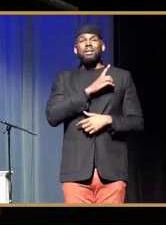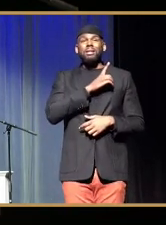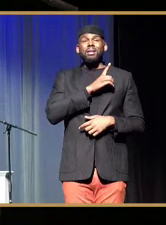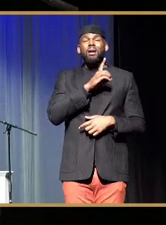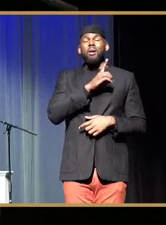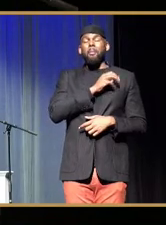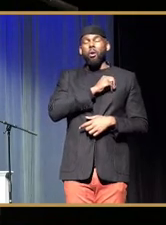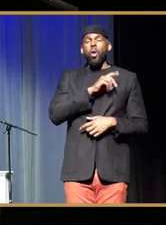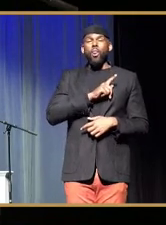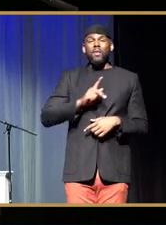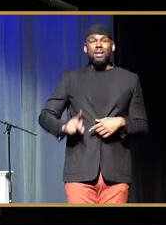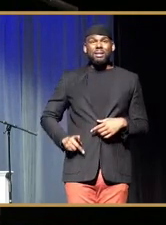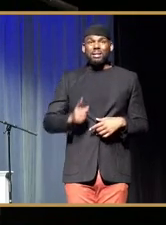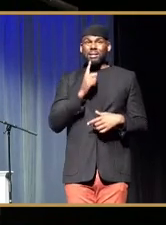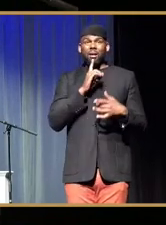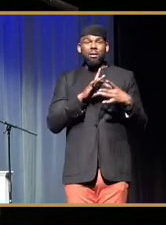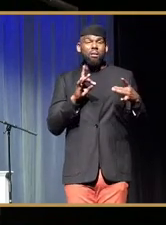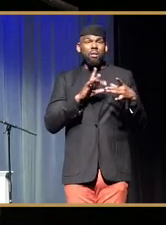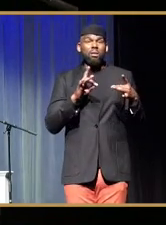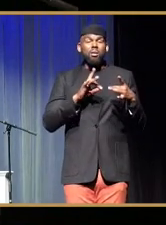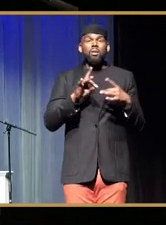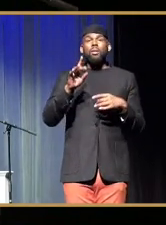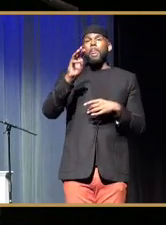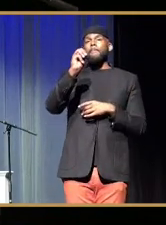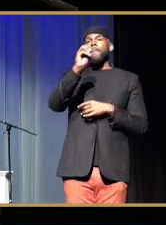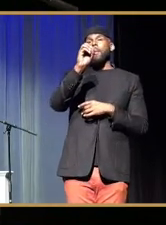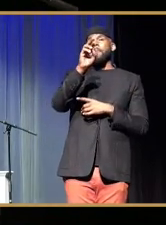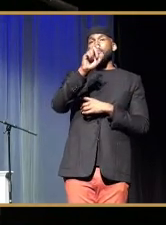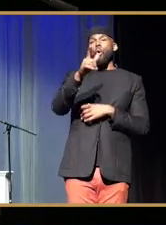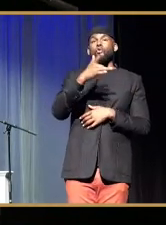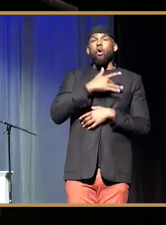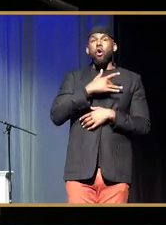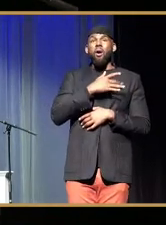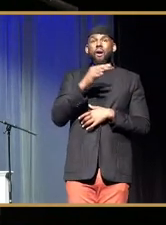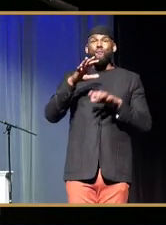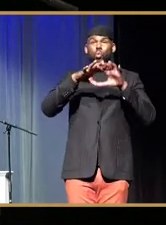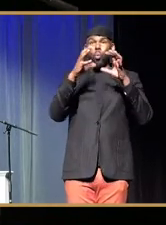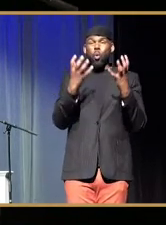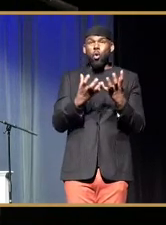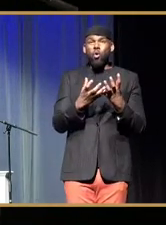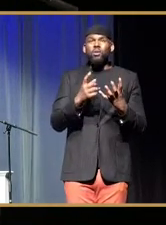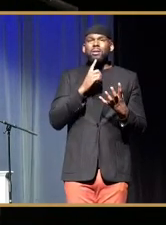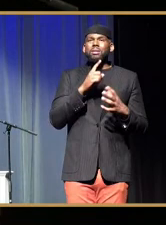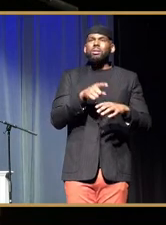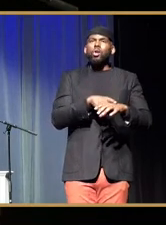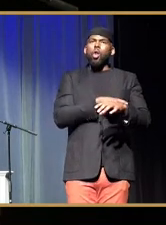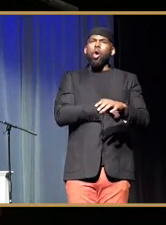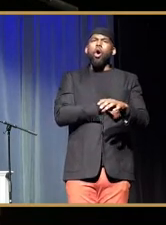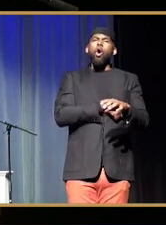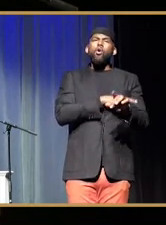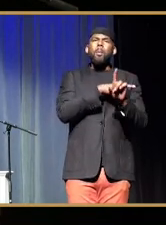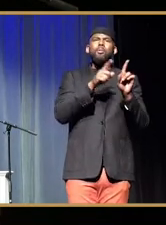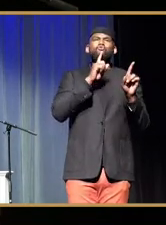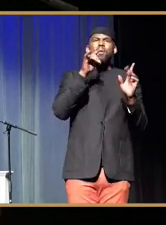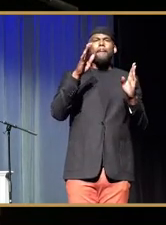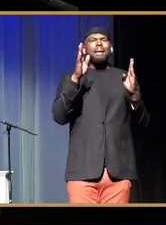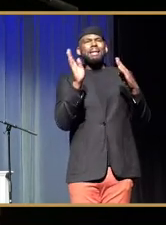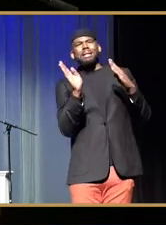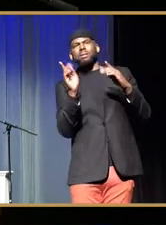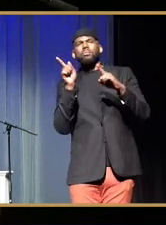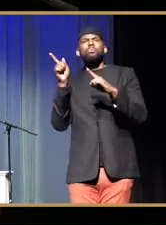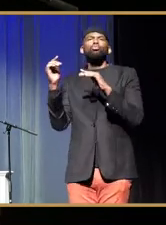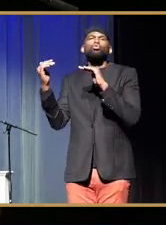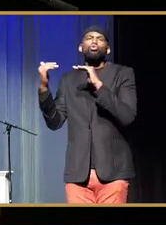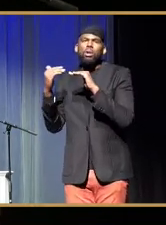this sense when he said that the moral arc of the universe is long, but it bends towards justice.